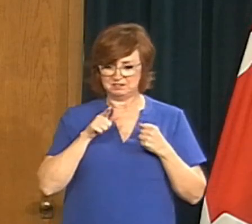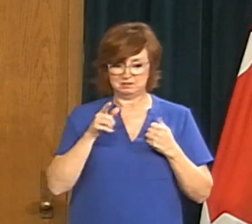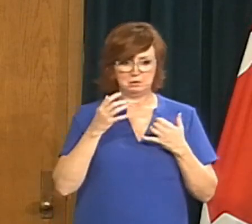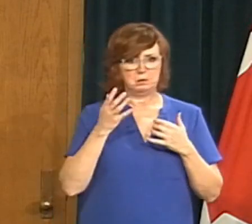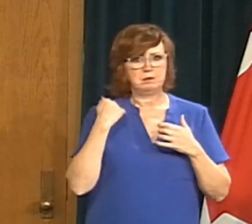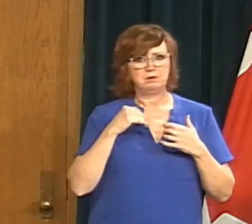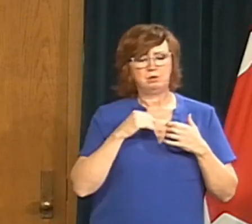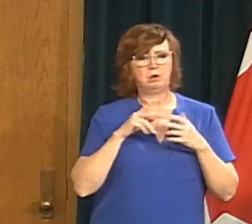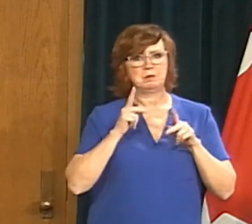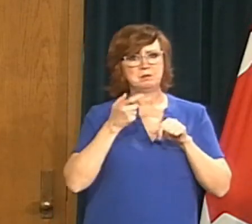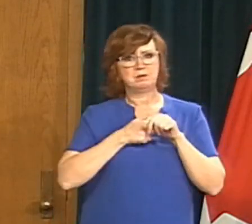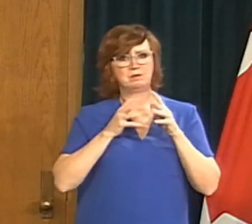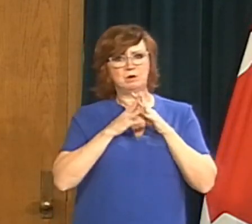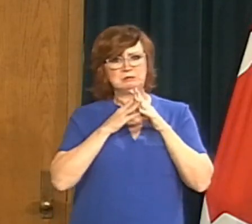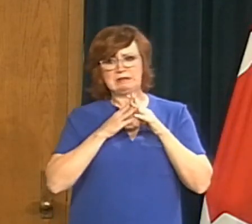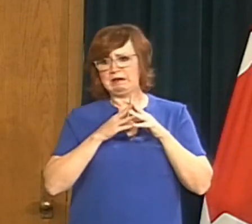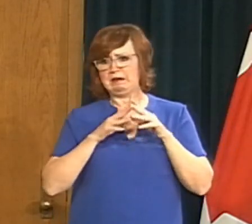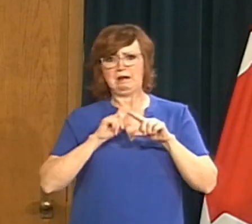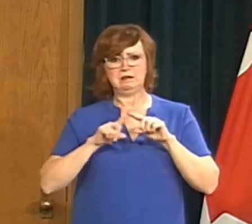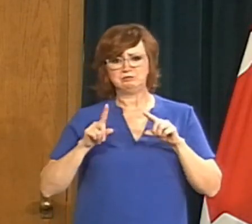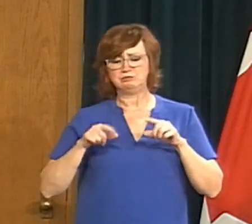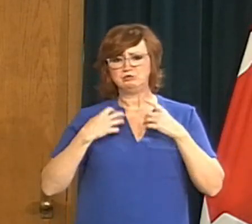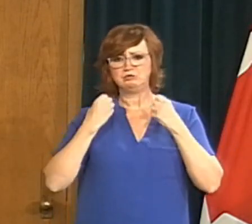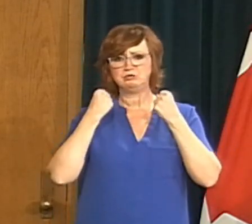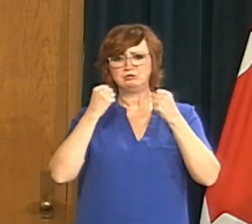customer base, we're not recommending travel